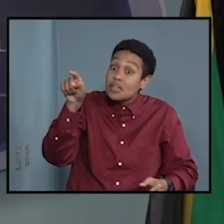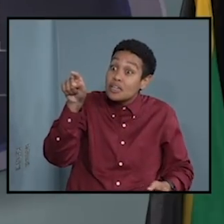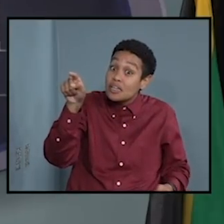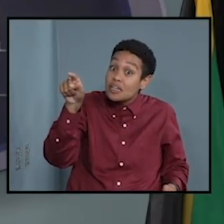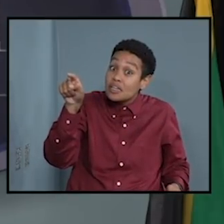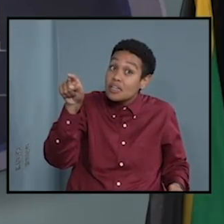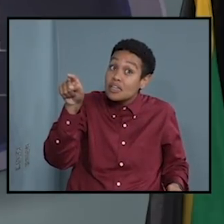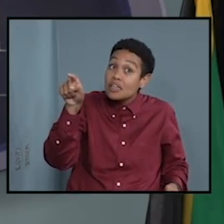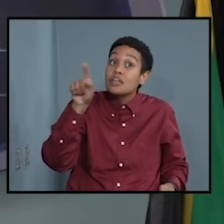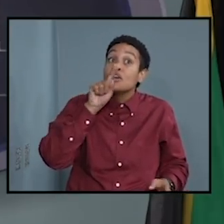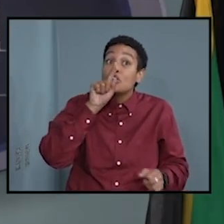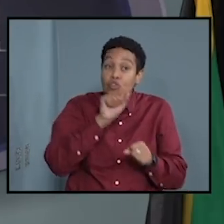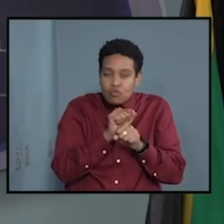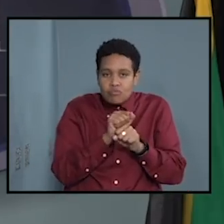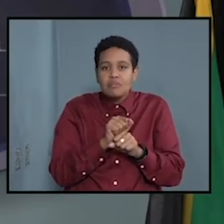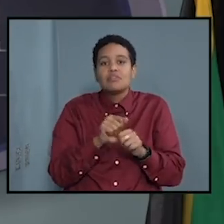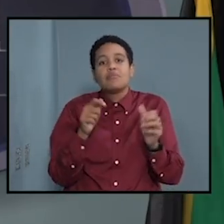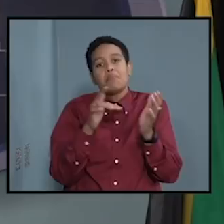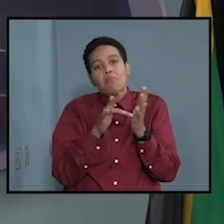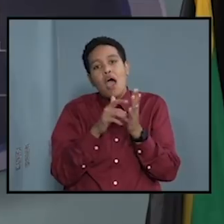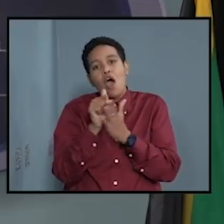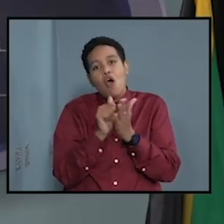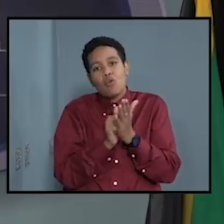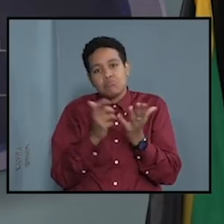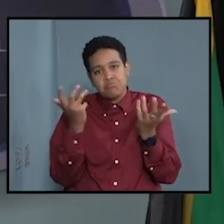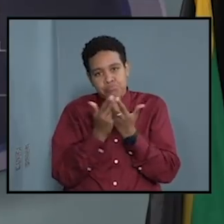is an eligible bank account.